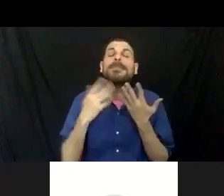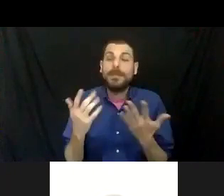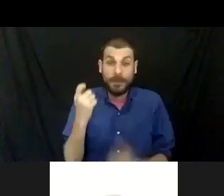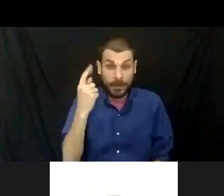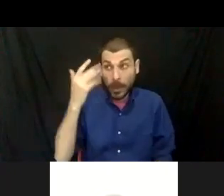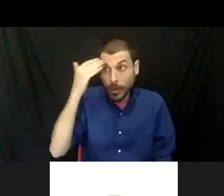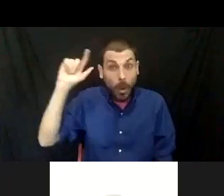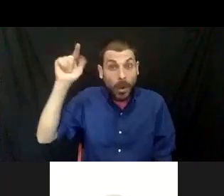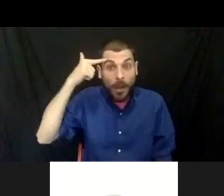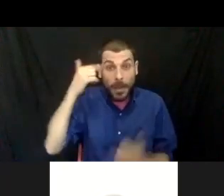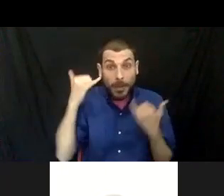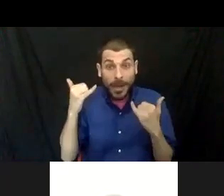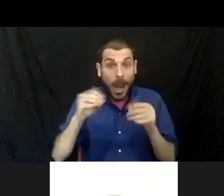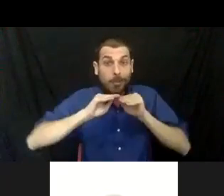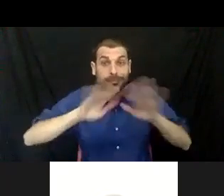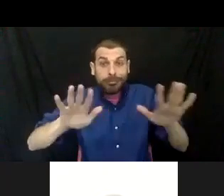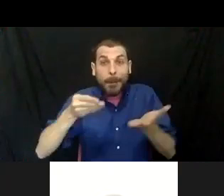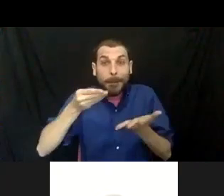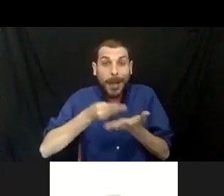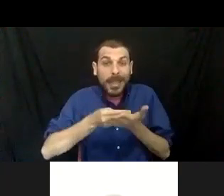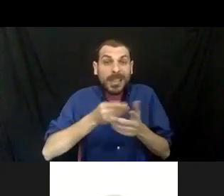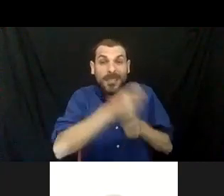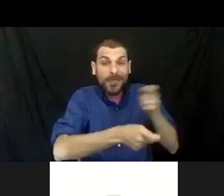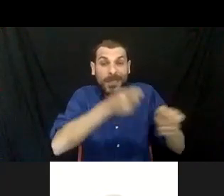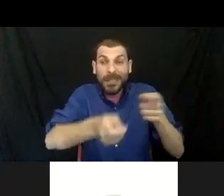luck, you don't have